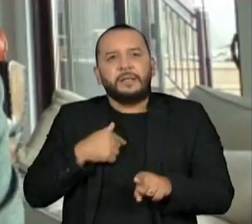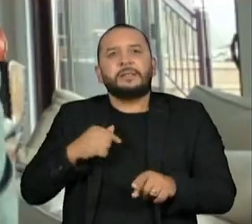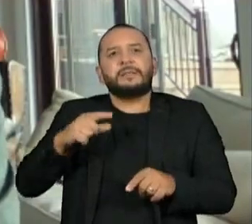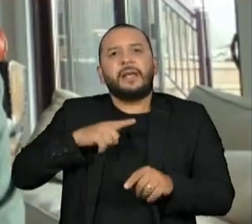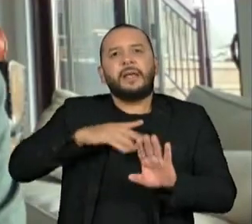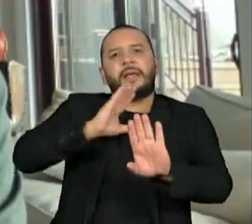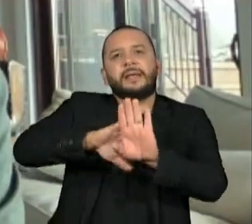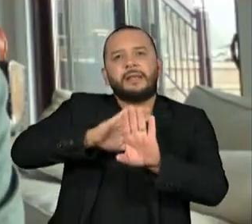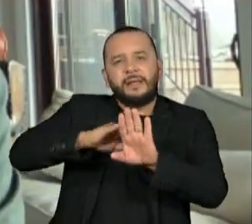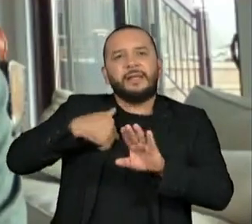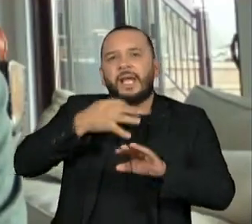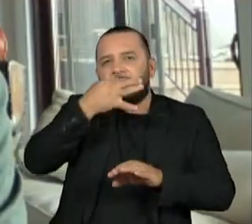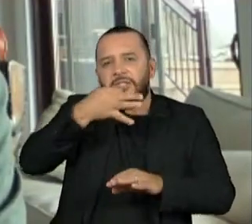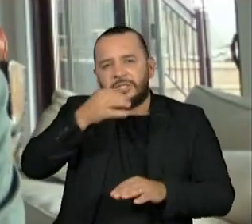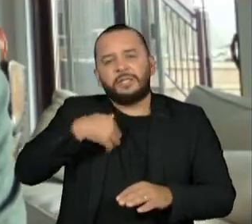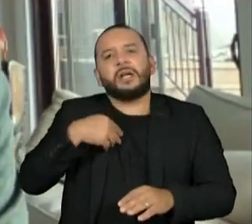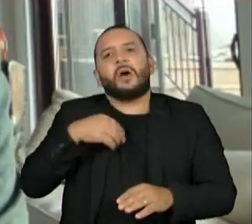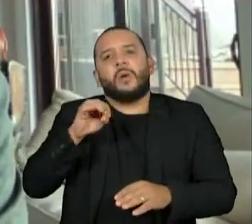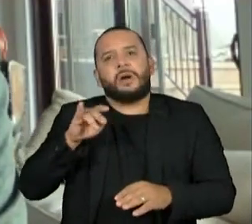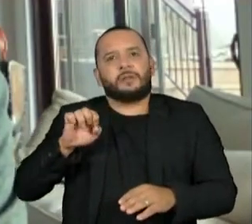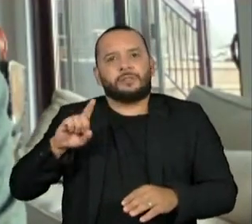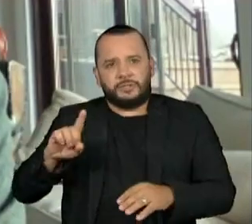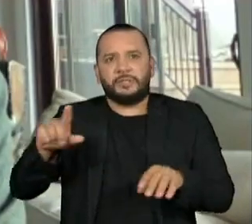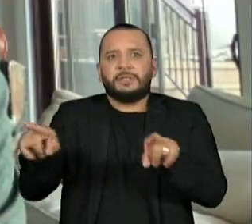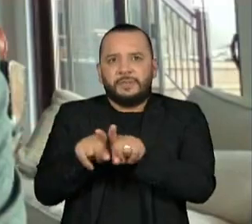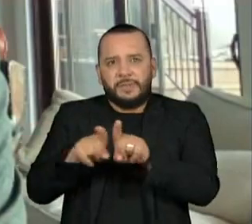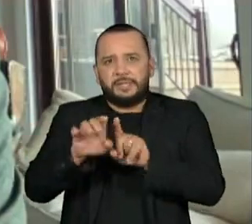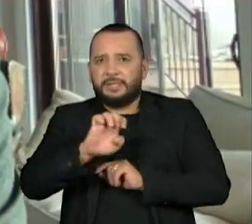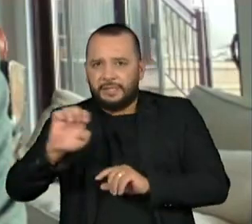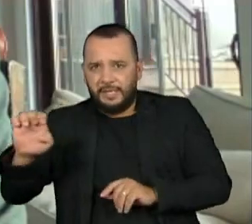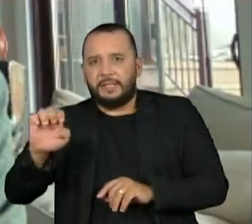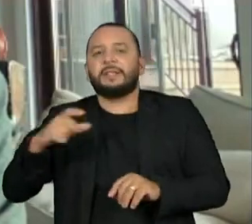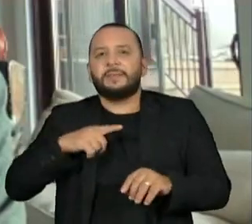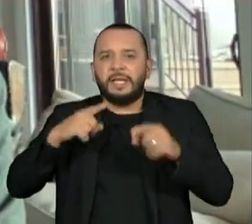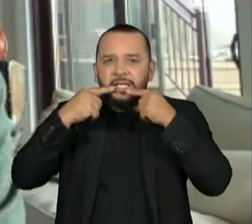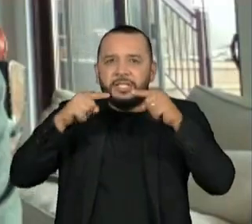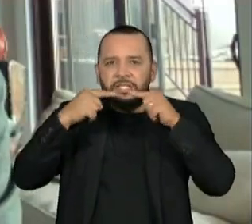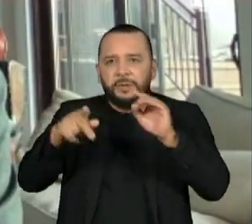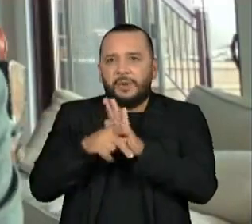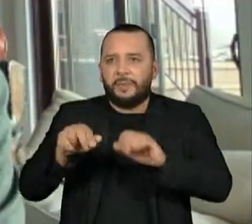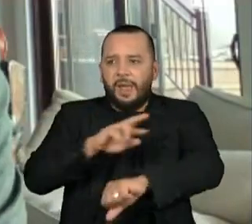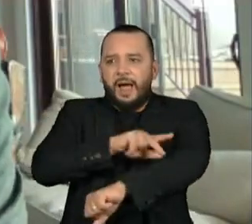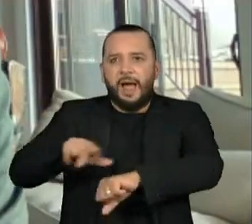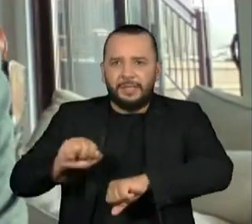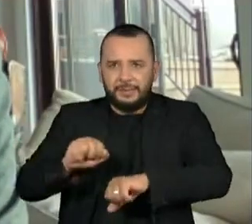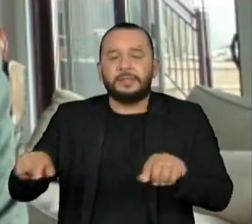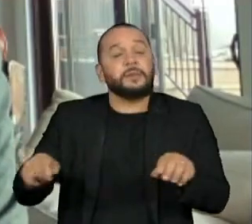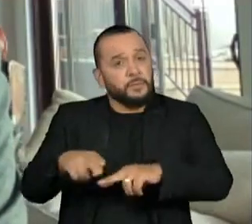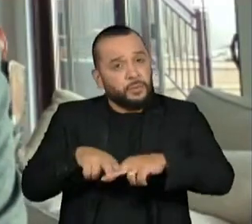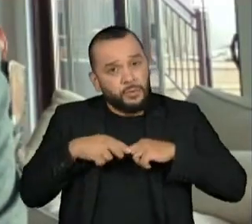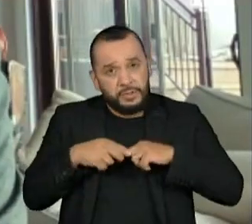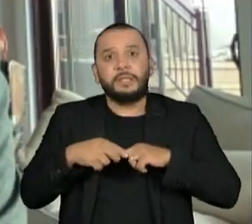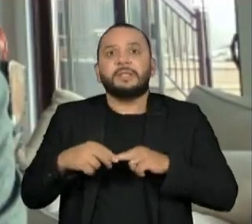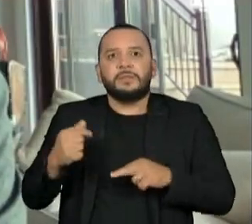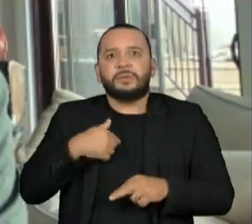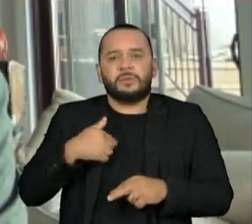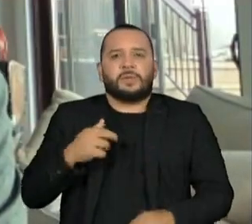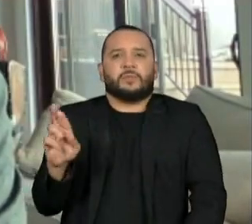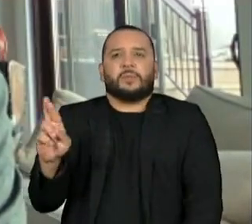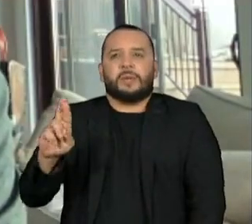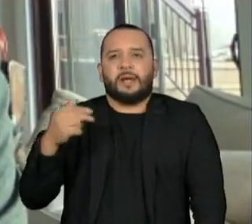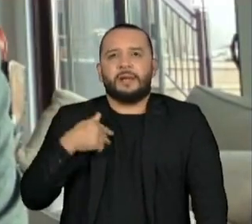against woke or leftist educational ideas like critical race theory, which is why the Republicans just won the